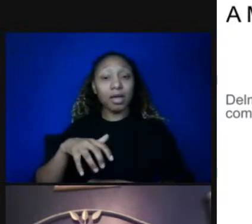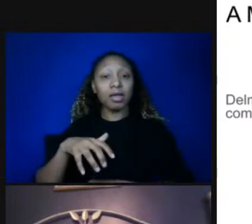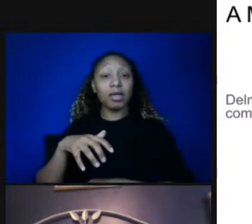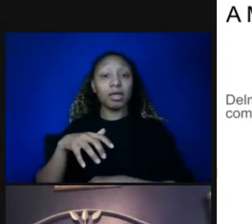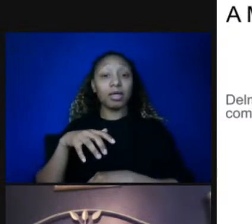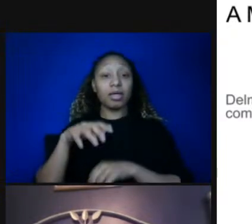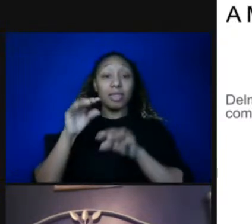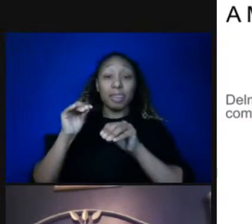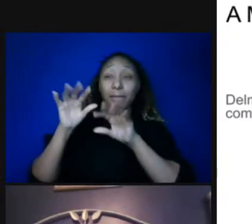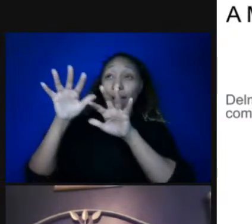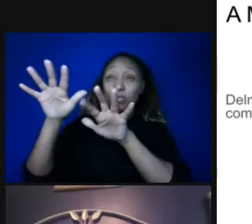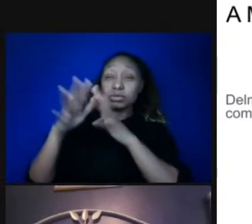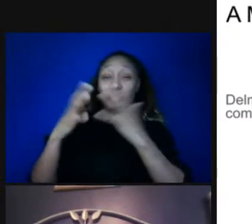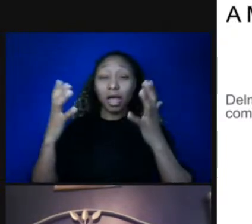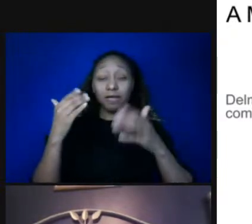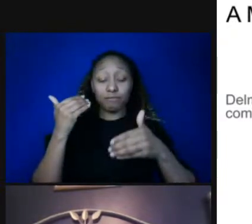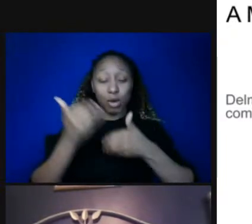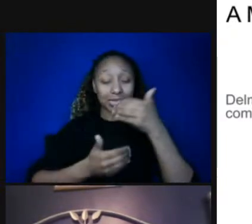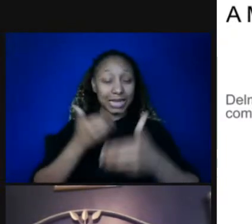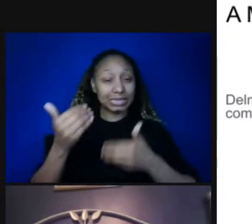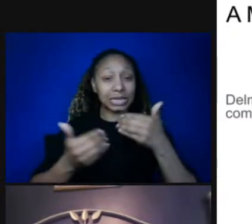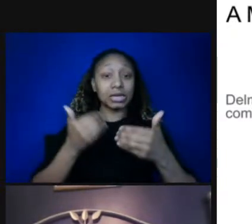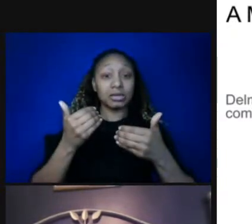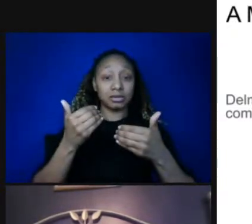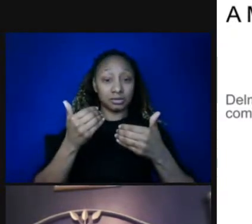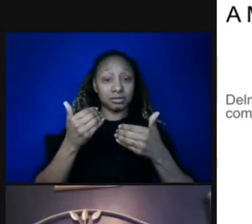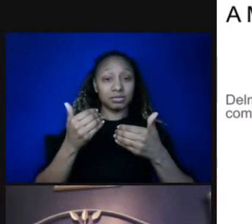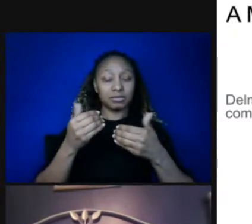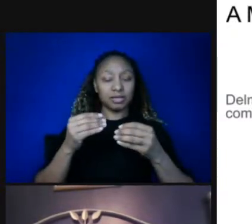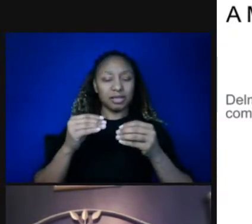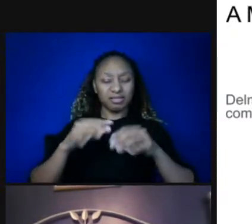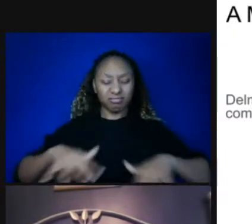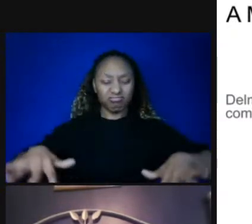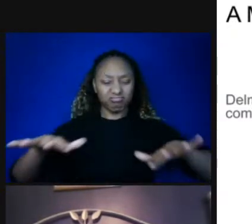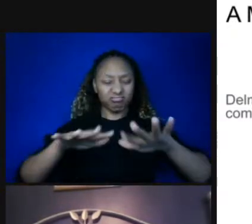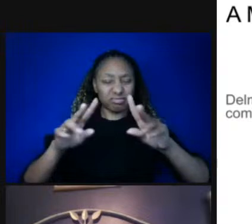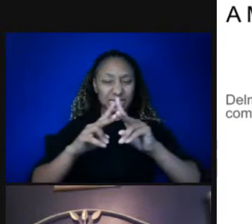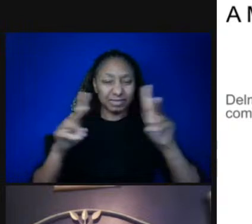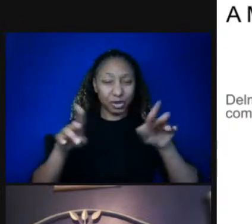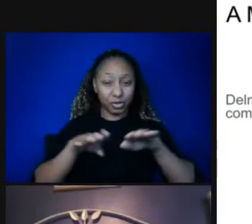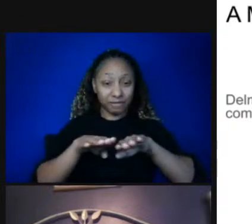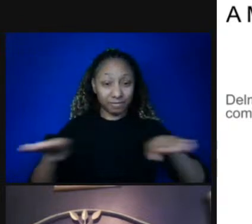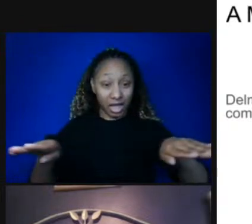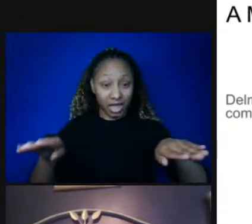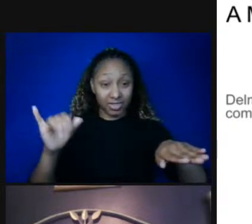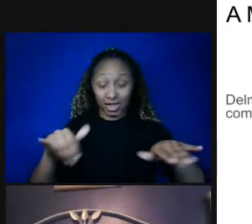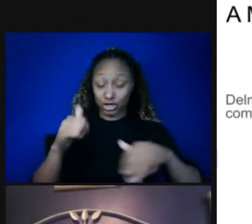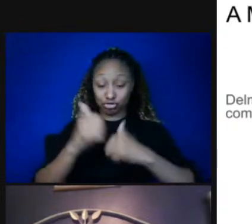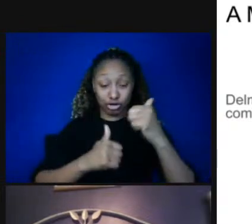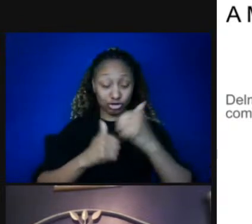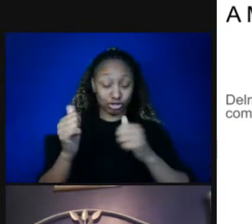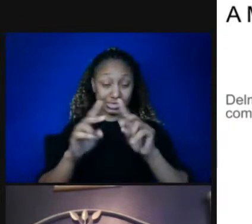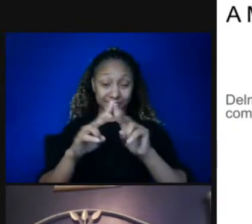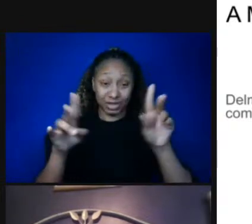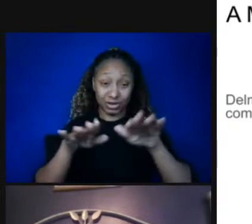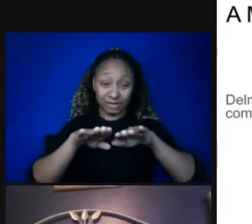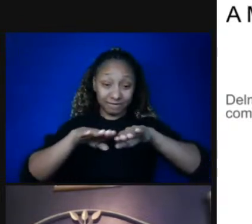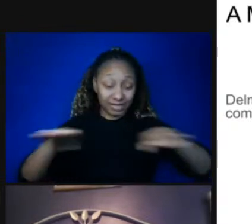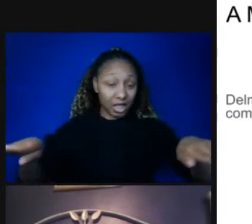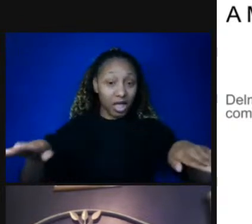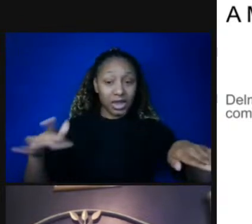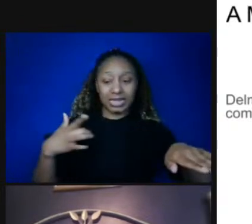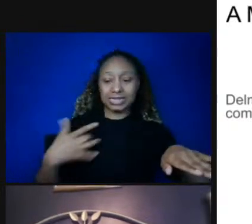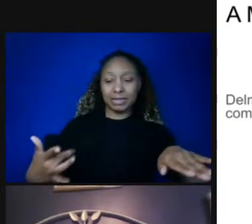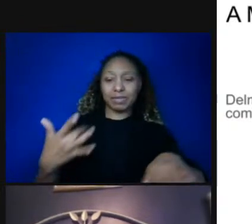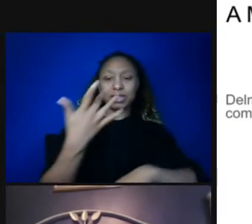where a lot of those processing plants are. The land is very, very flat. The forest structure is flat. Typically, the predominant trees